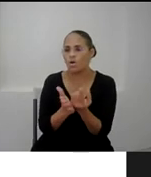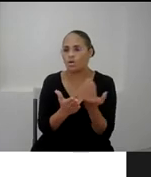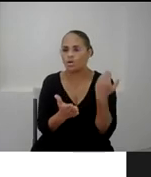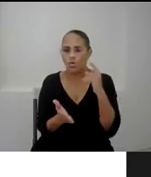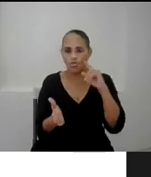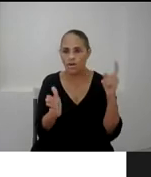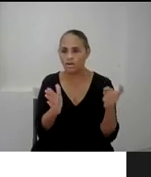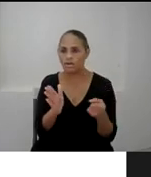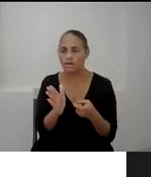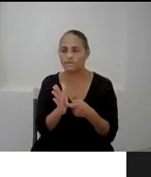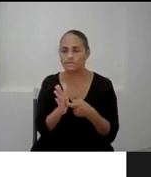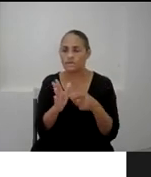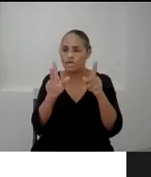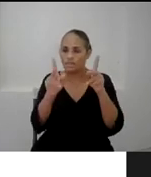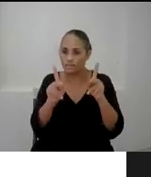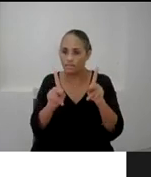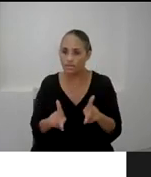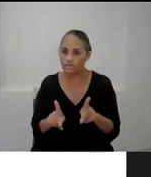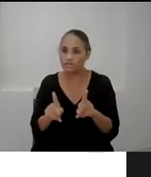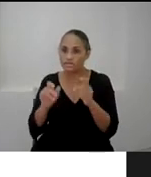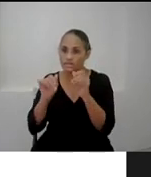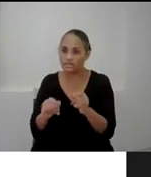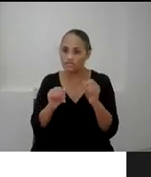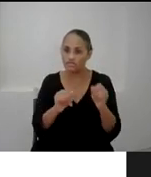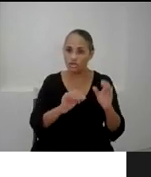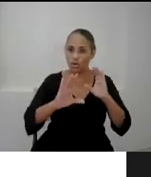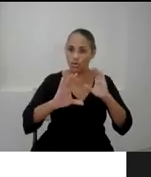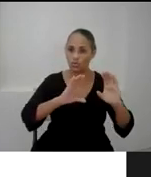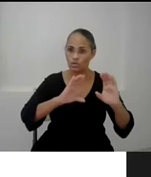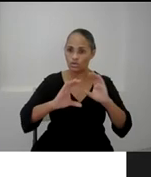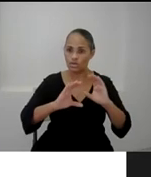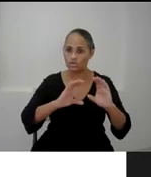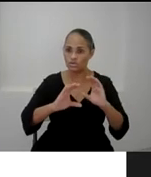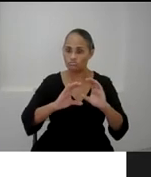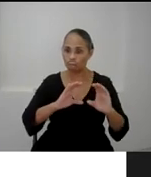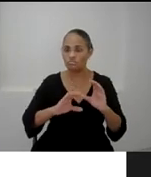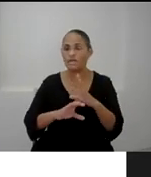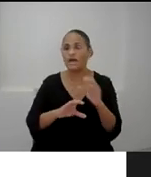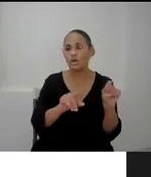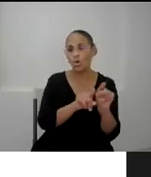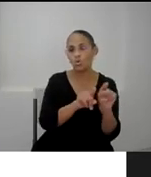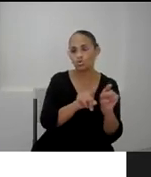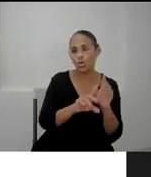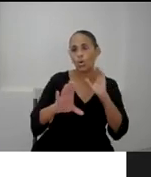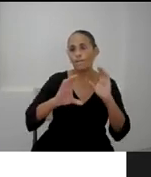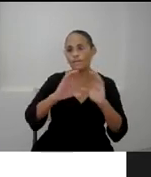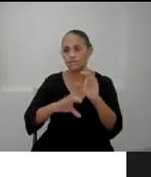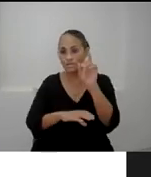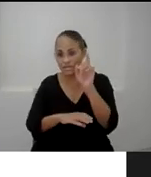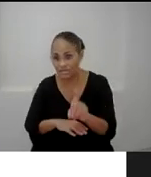Recognizing the person's individual communication style and their communication needs so that they can actually be